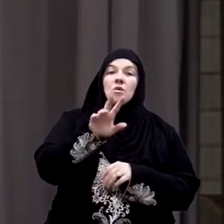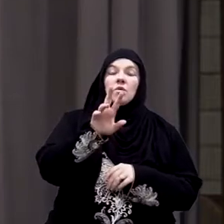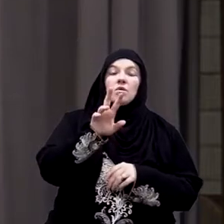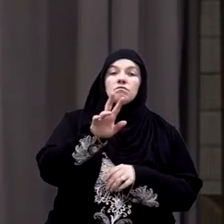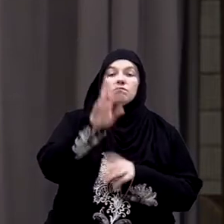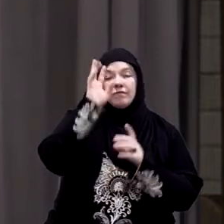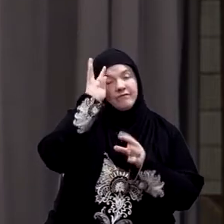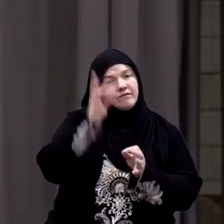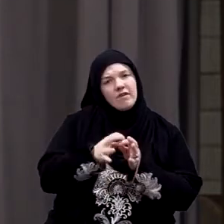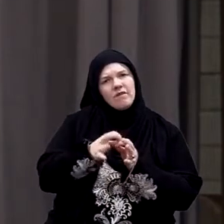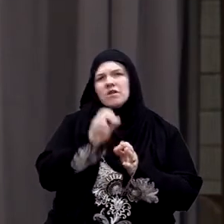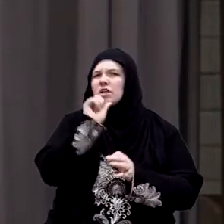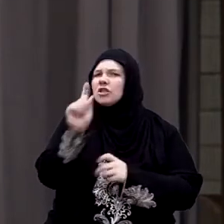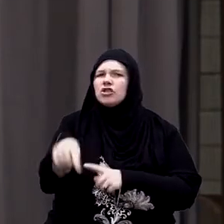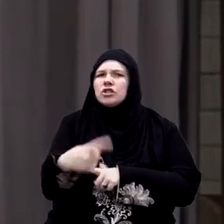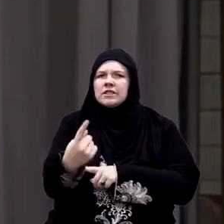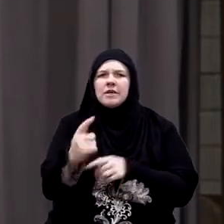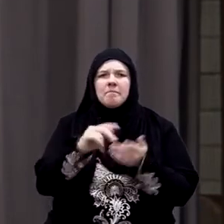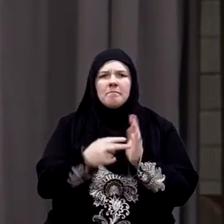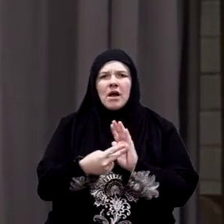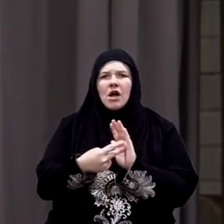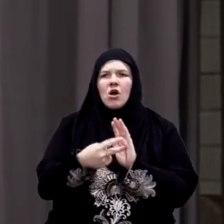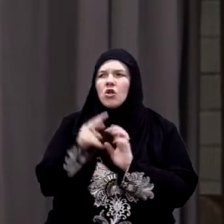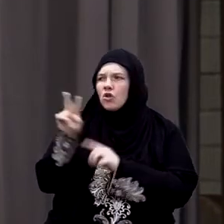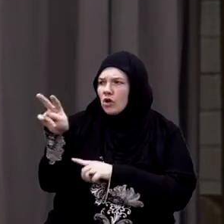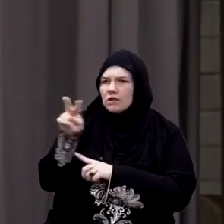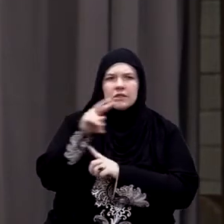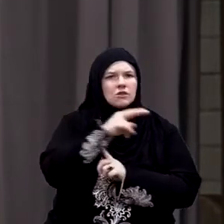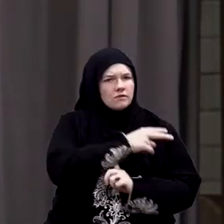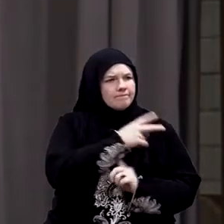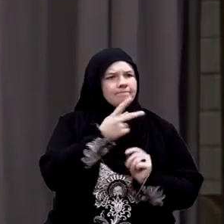Righteousness is not just about turning east or west.